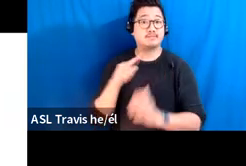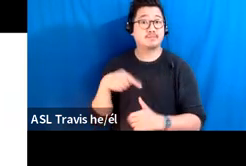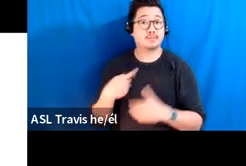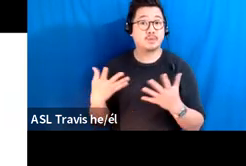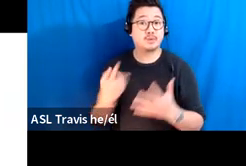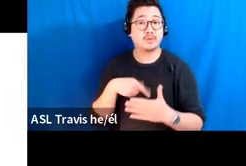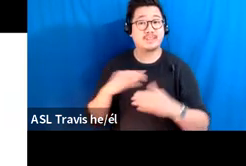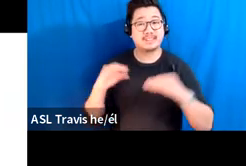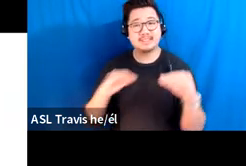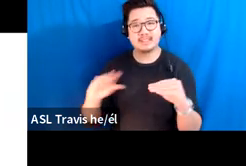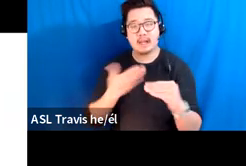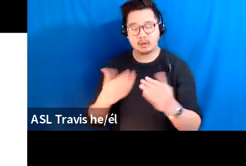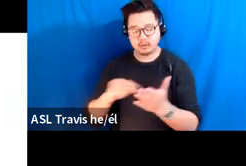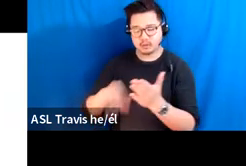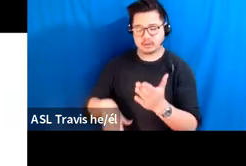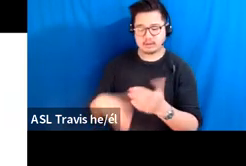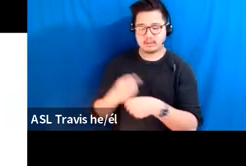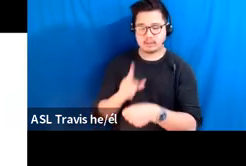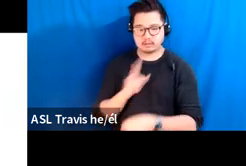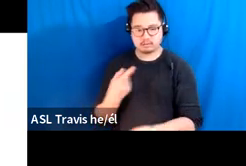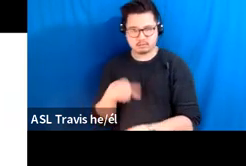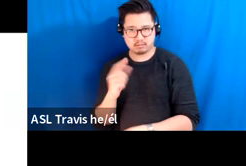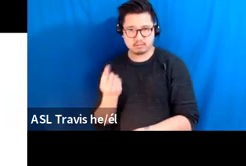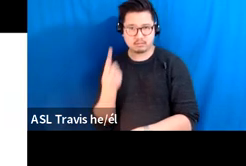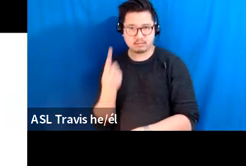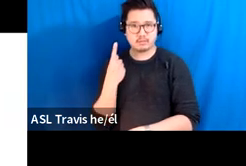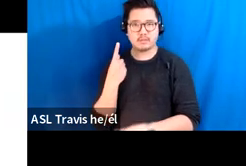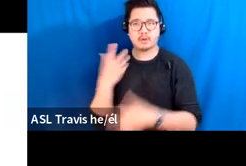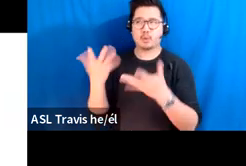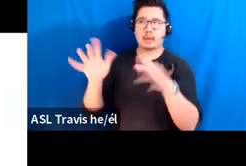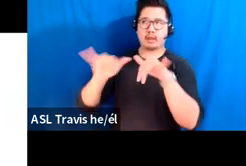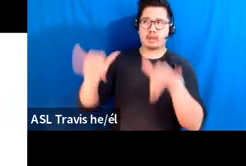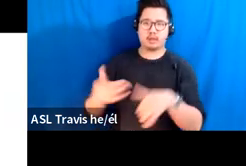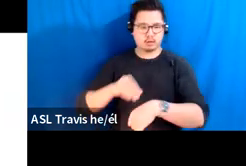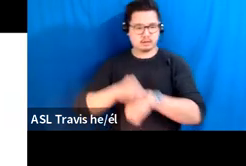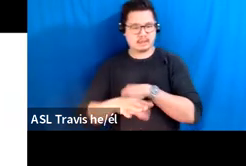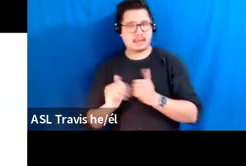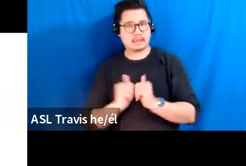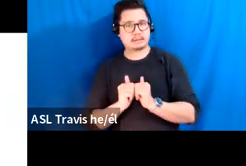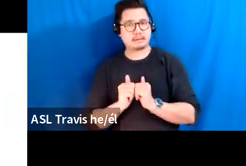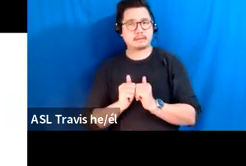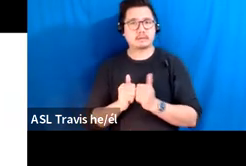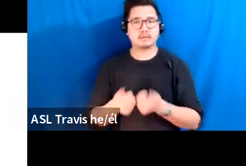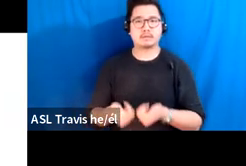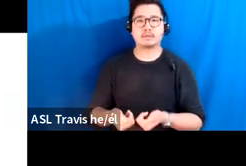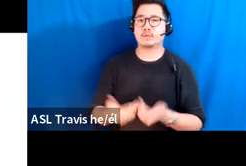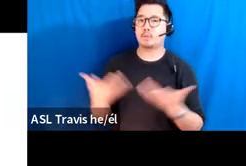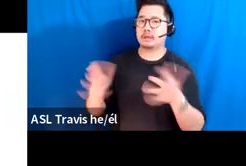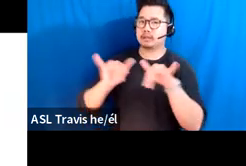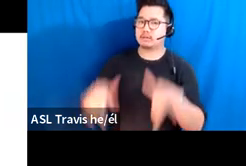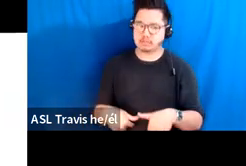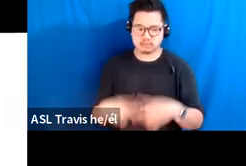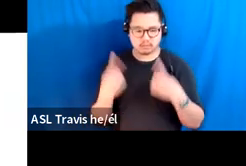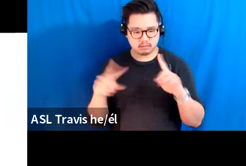educate our students to the level that they can understand what systems do to them what systems are serving them well and what